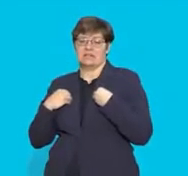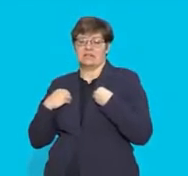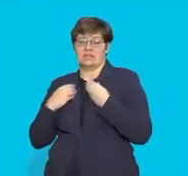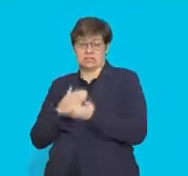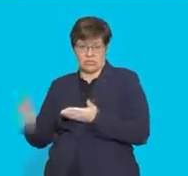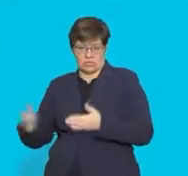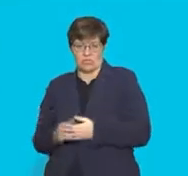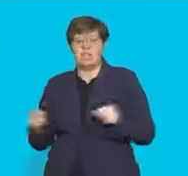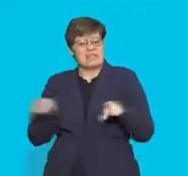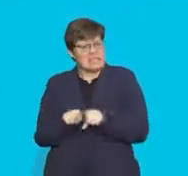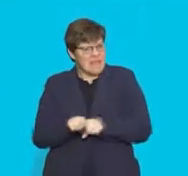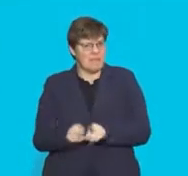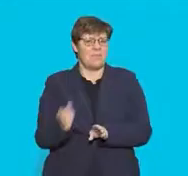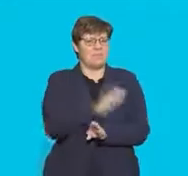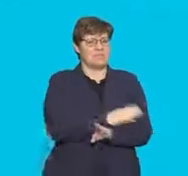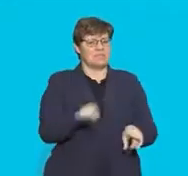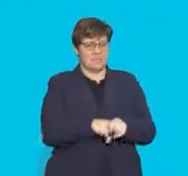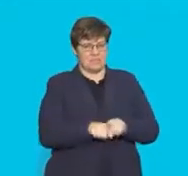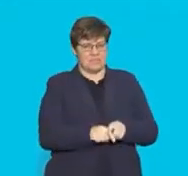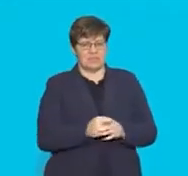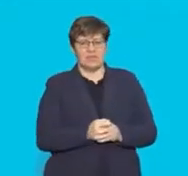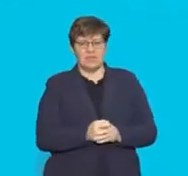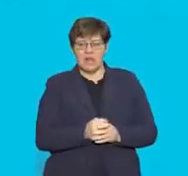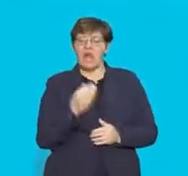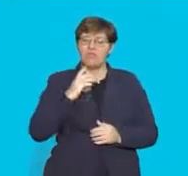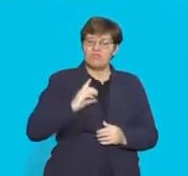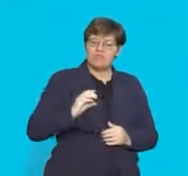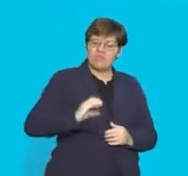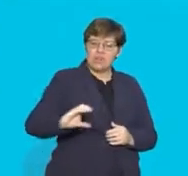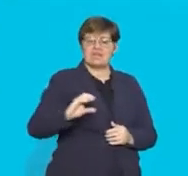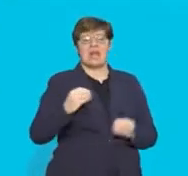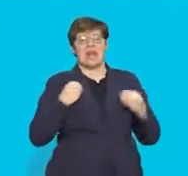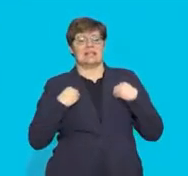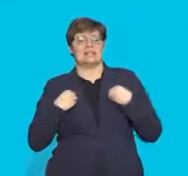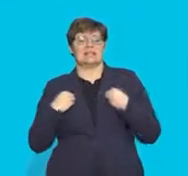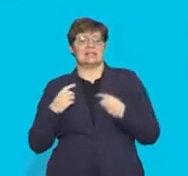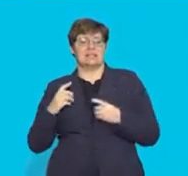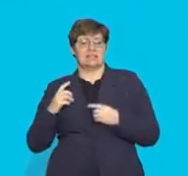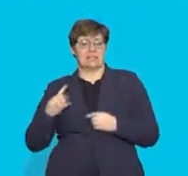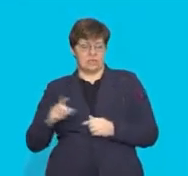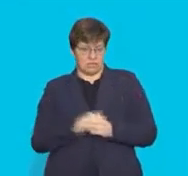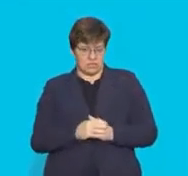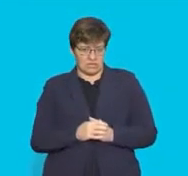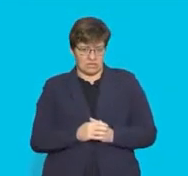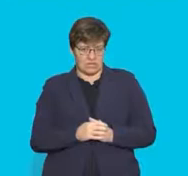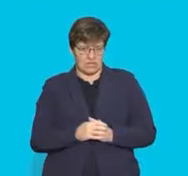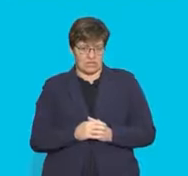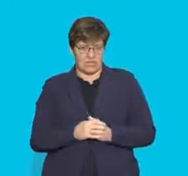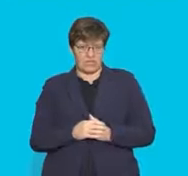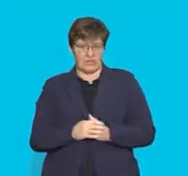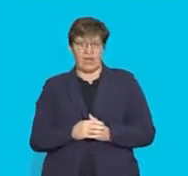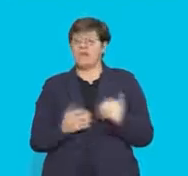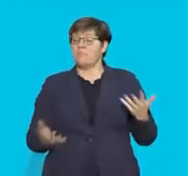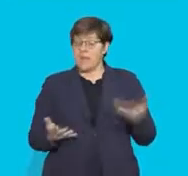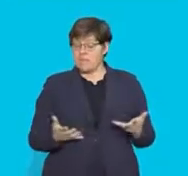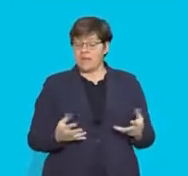Exactly the same as the previous one, a credit to asset disposal. Now the third way of disposing of an asset is